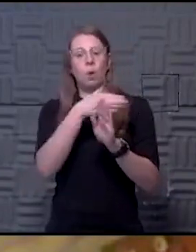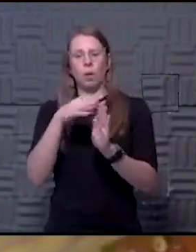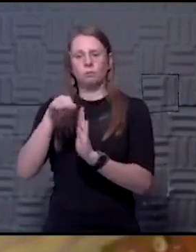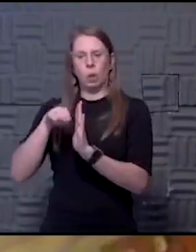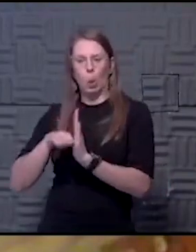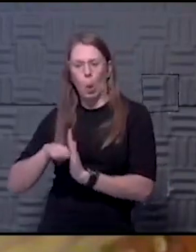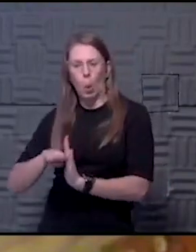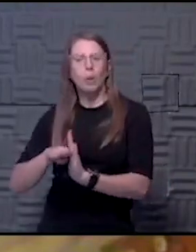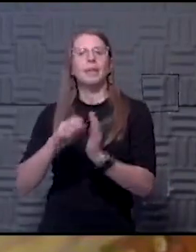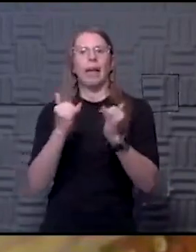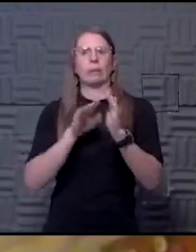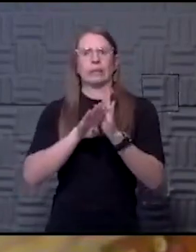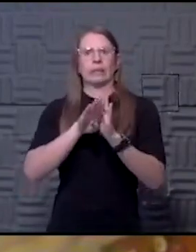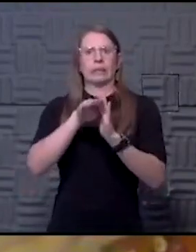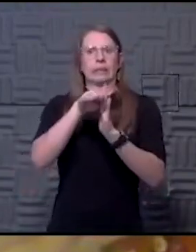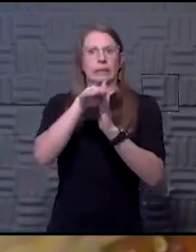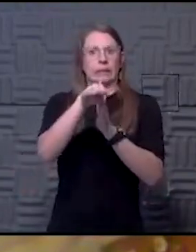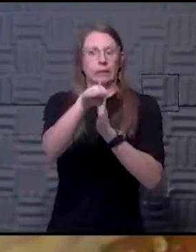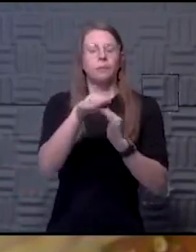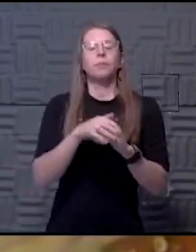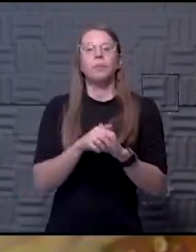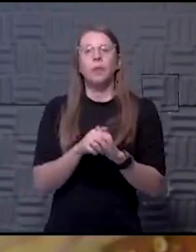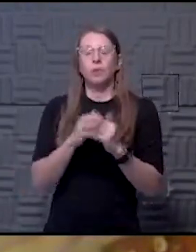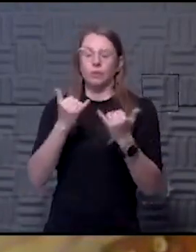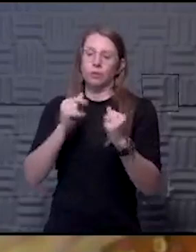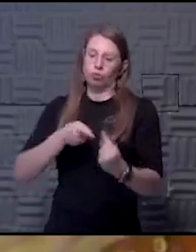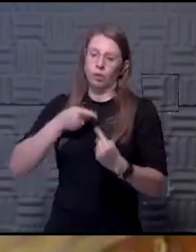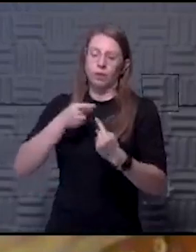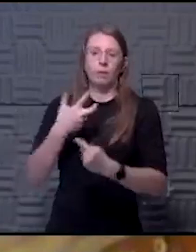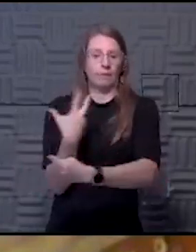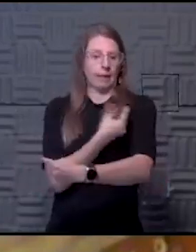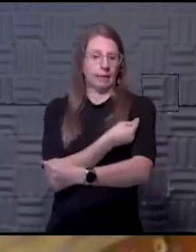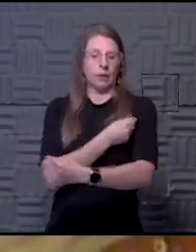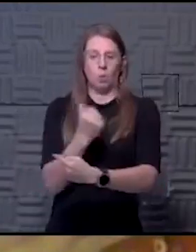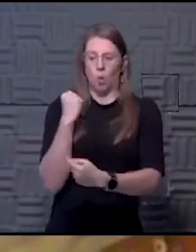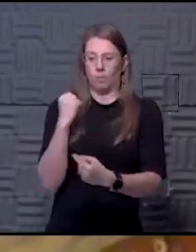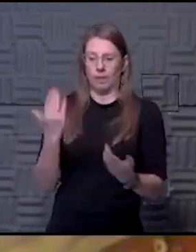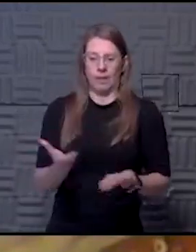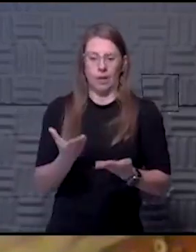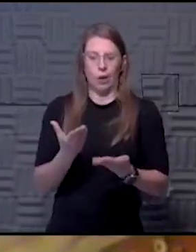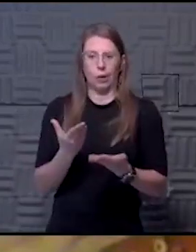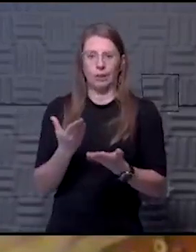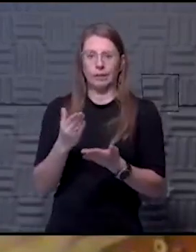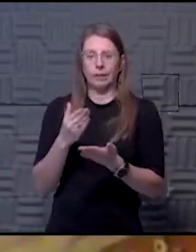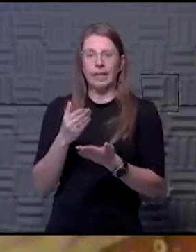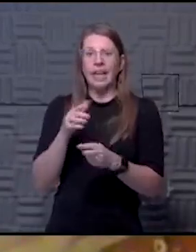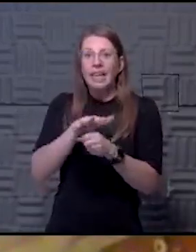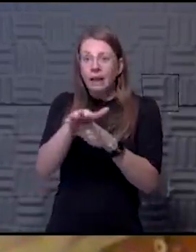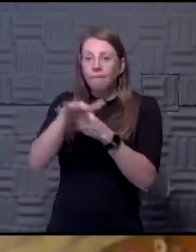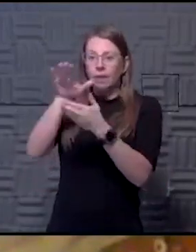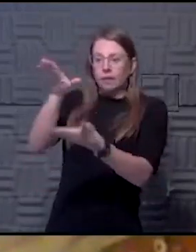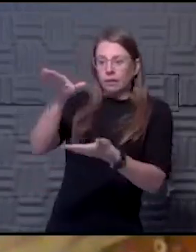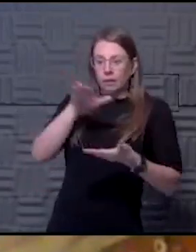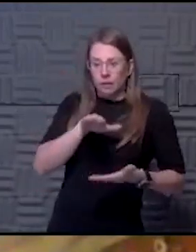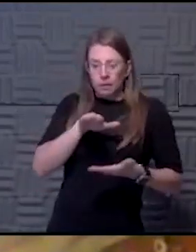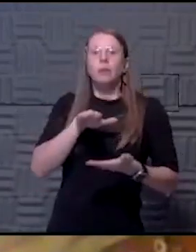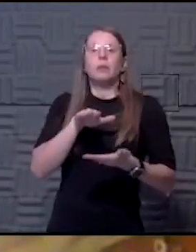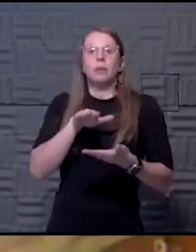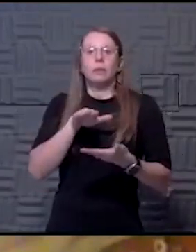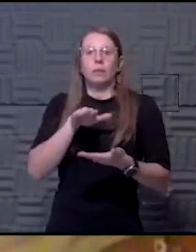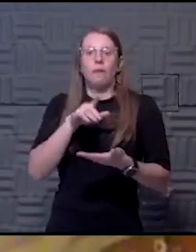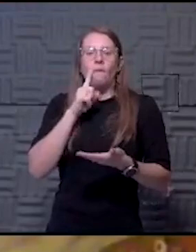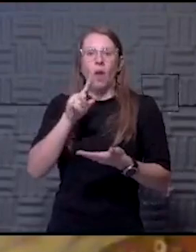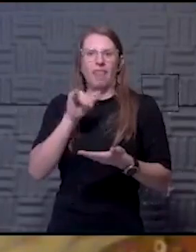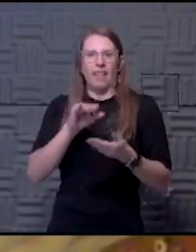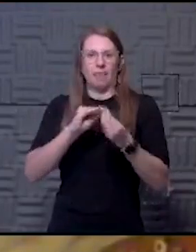So we've got some struggles ahead. And the vaccine won't be here in sufficient quantities quite yet to stem that tide.